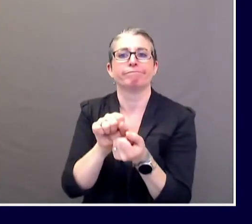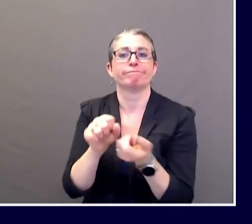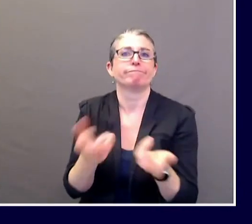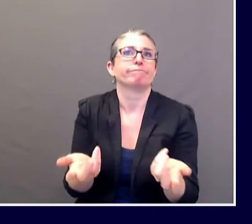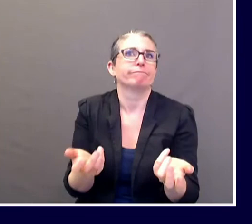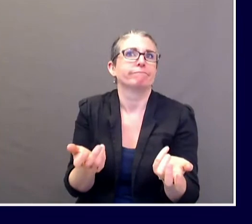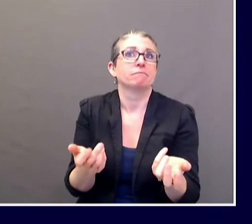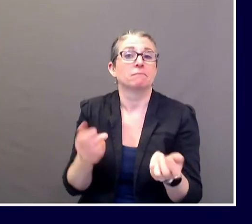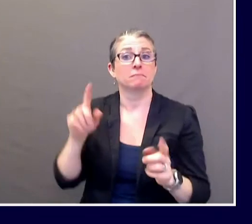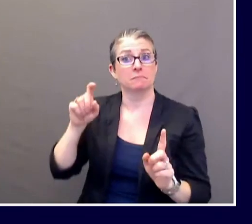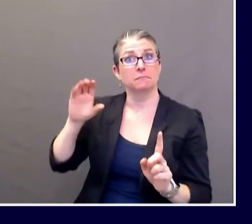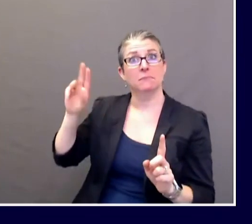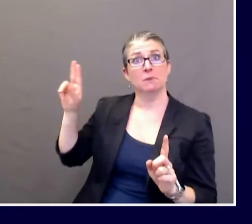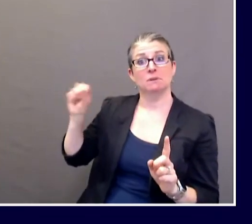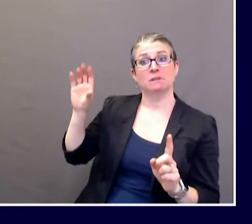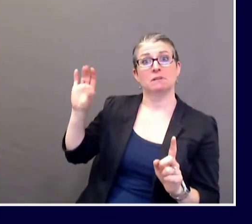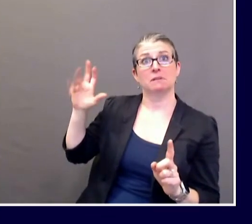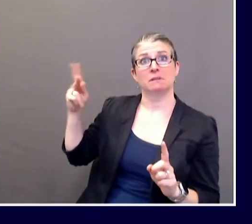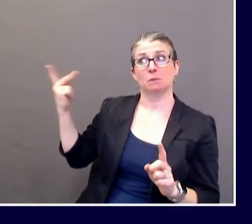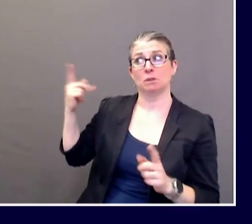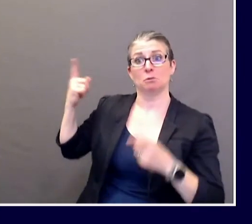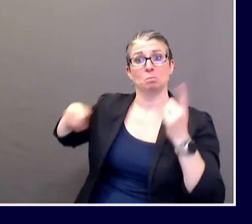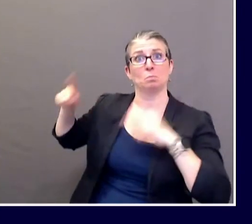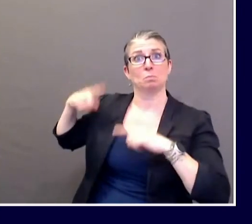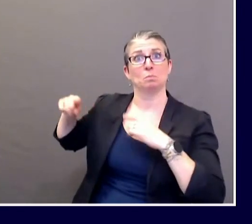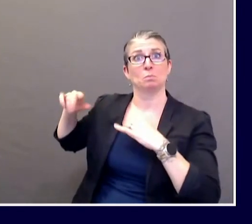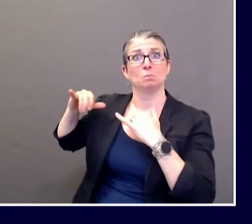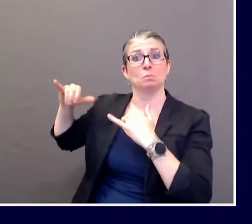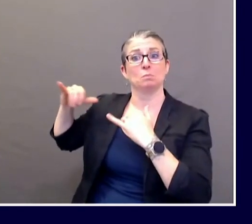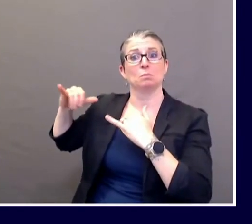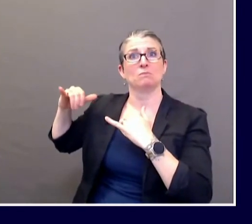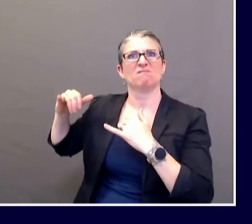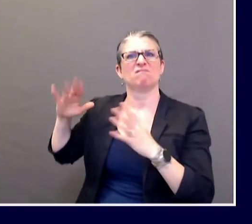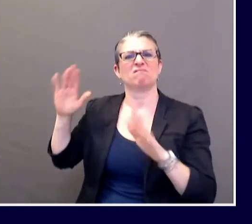Thank you. Let me turn it over to Bonnie next.